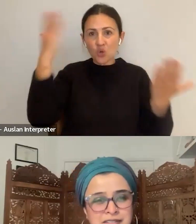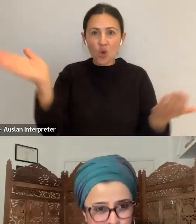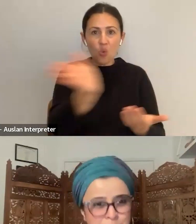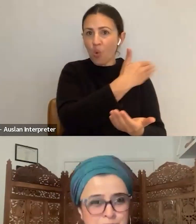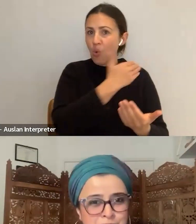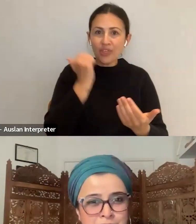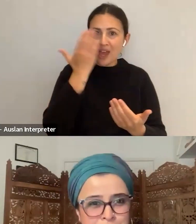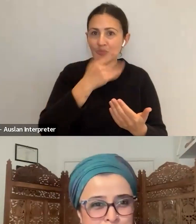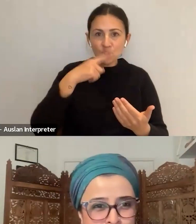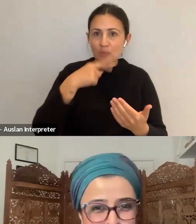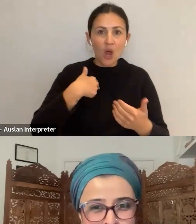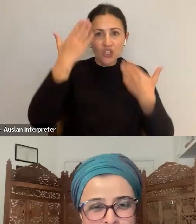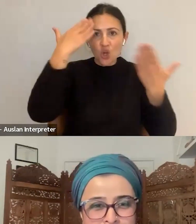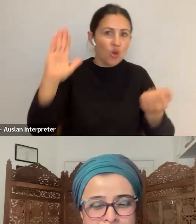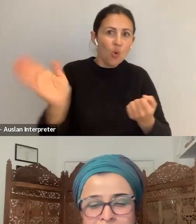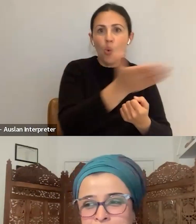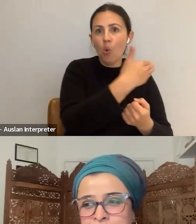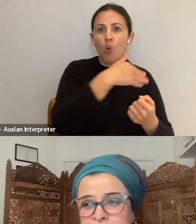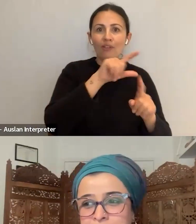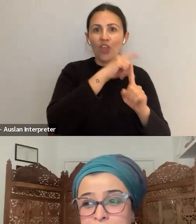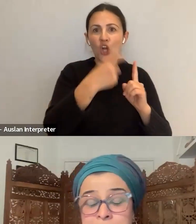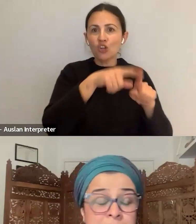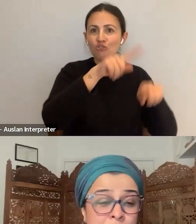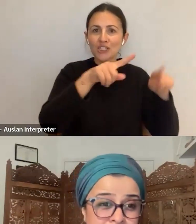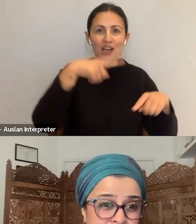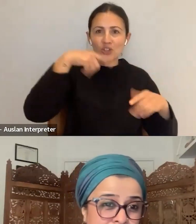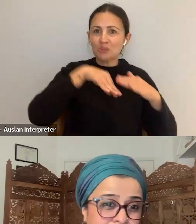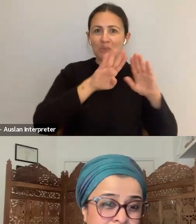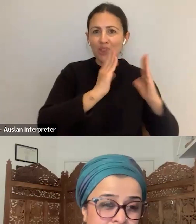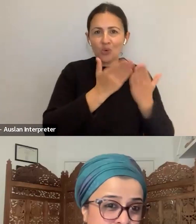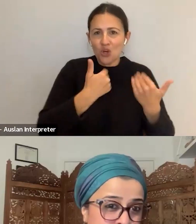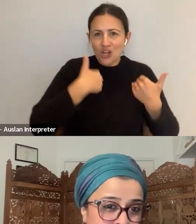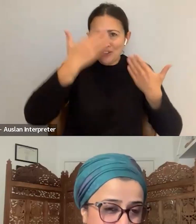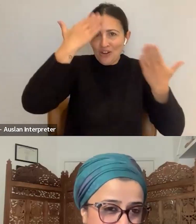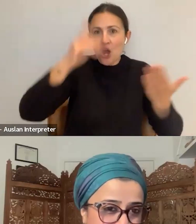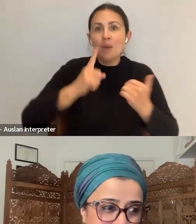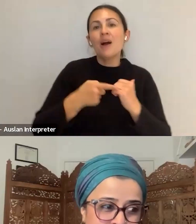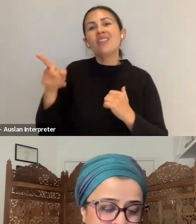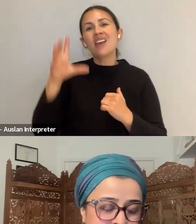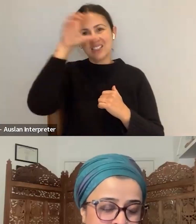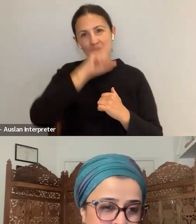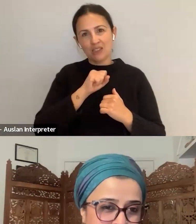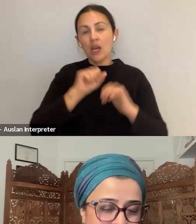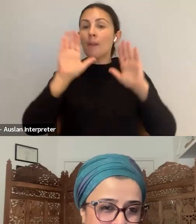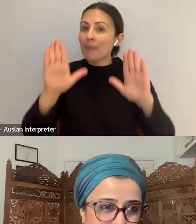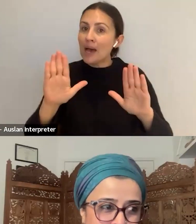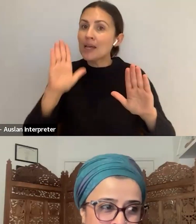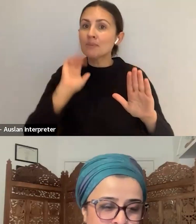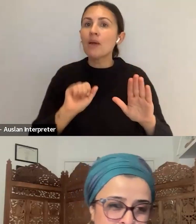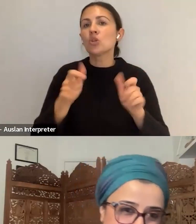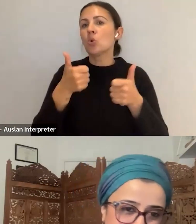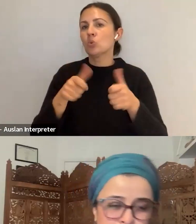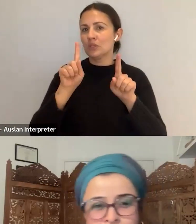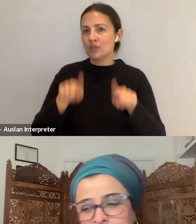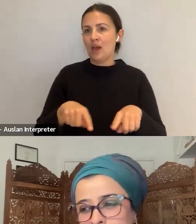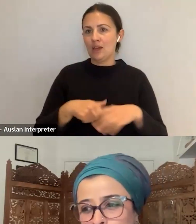I just can only provide it to who I know. But it was a start. and it was great to see, and it's good to see. I'm no longer